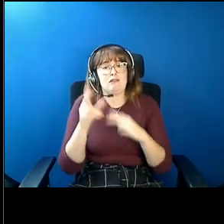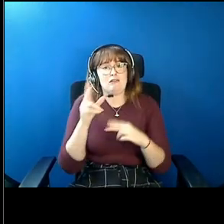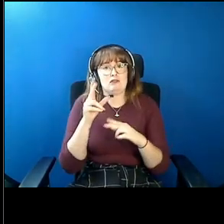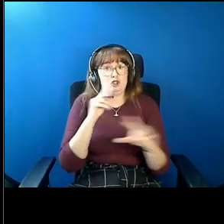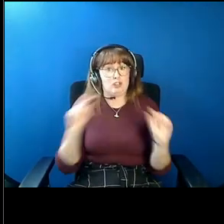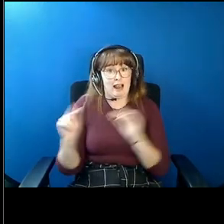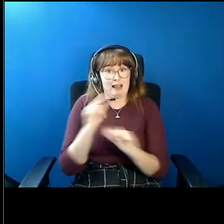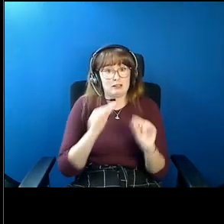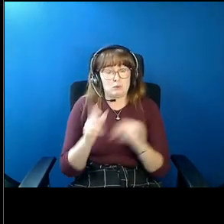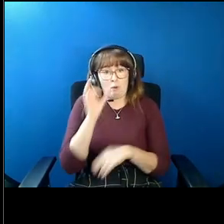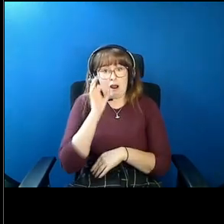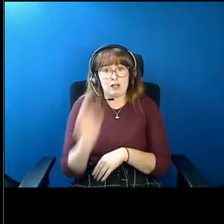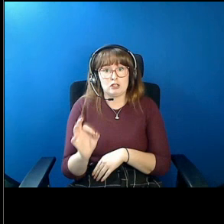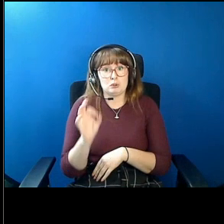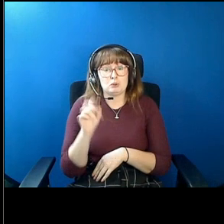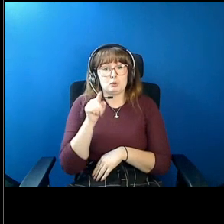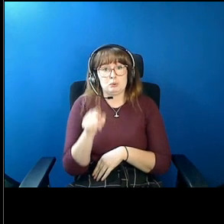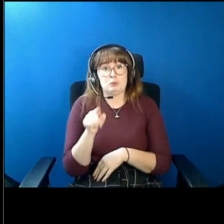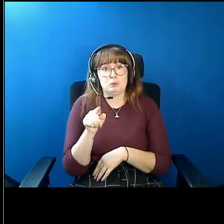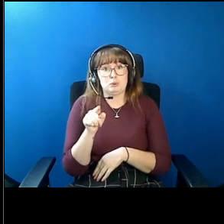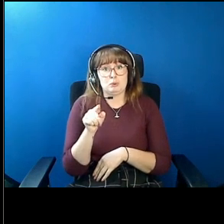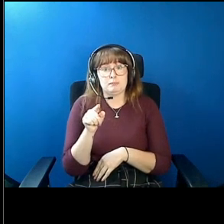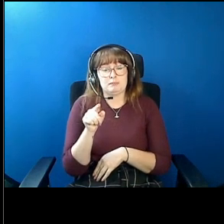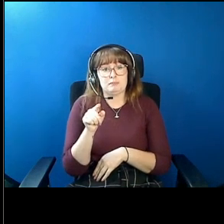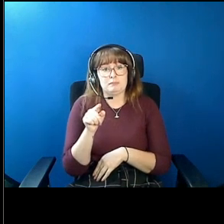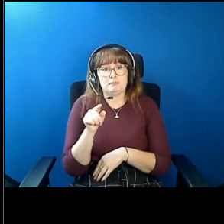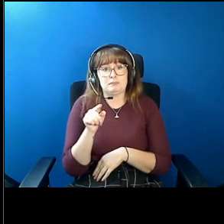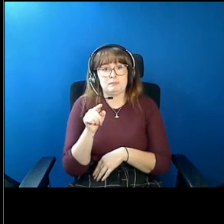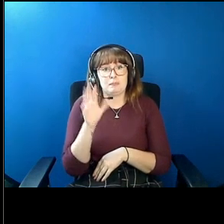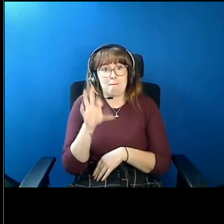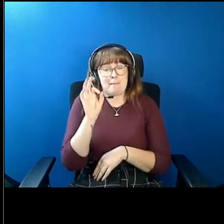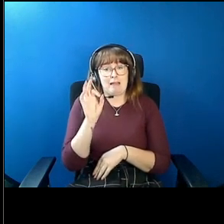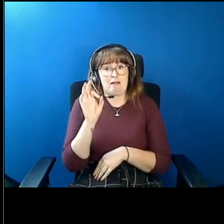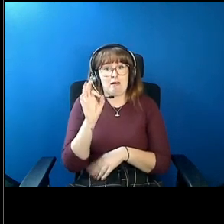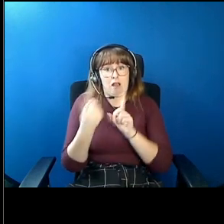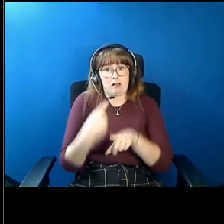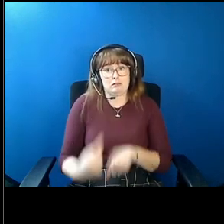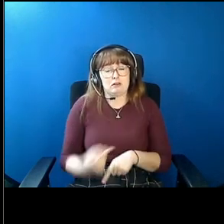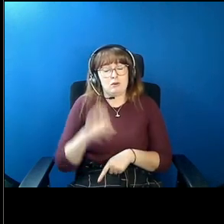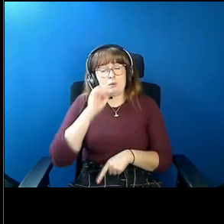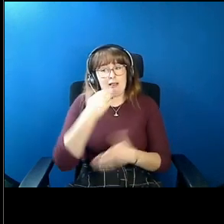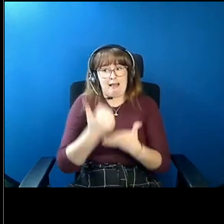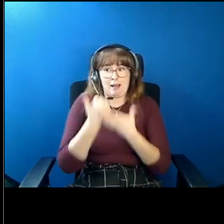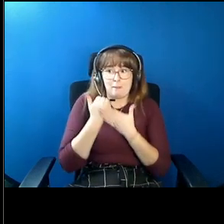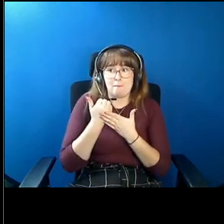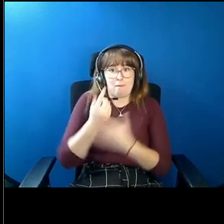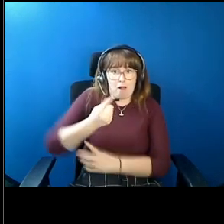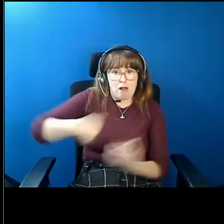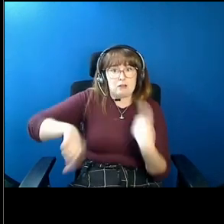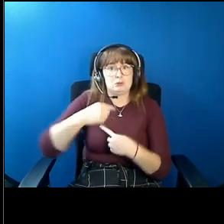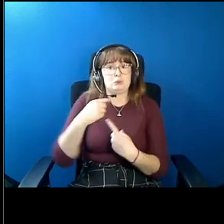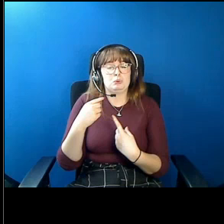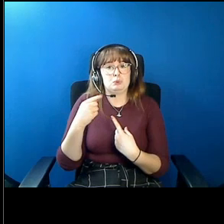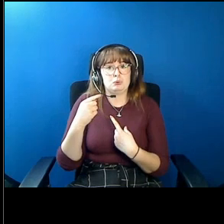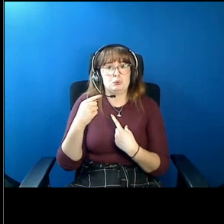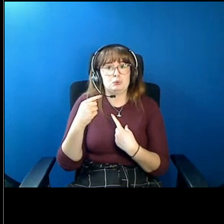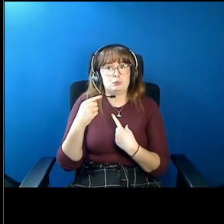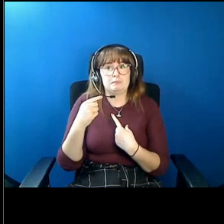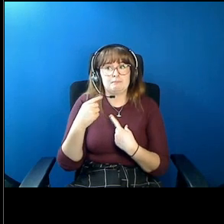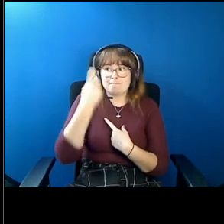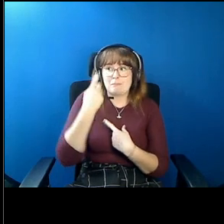could ask you kindly to submit your answers, it would really help us to make our future